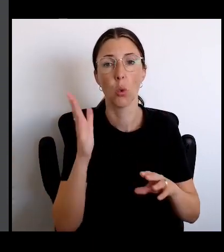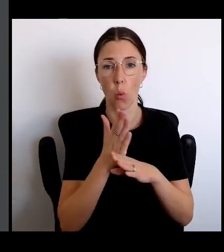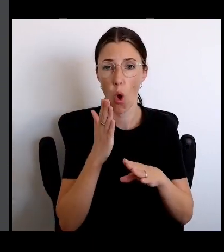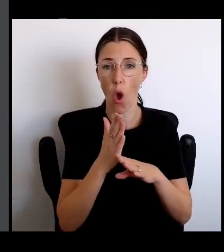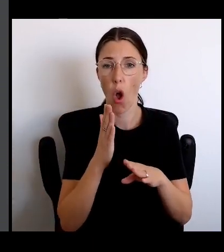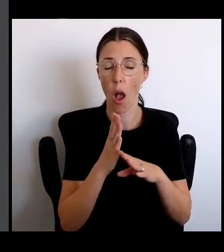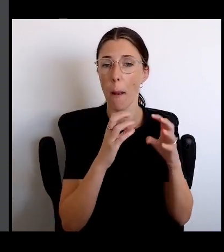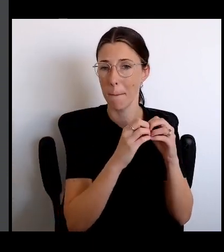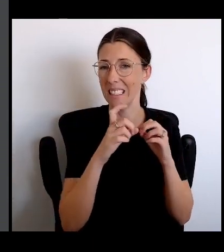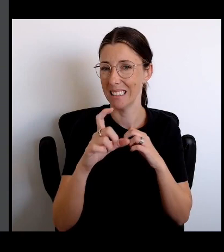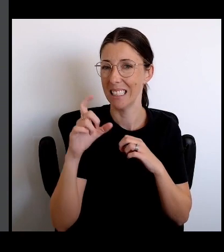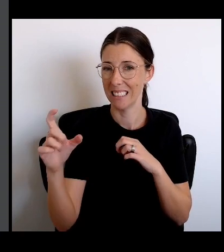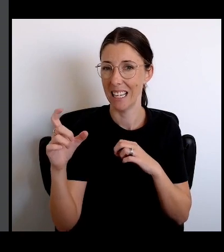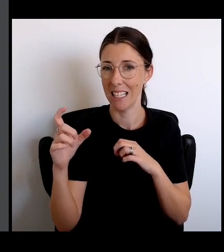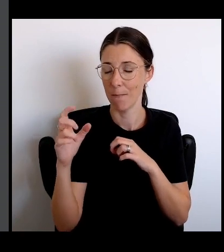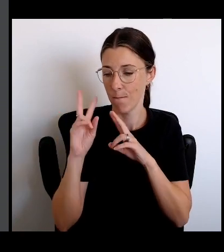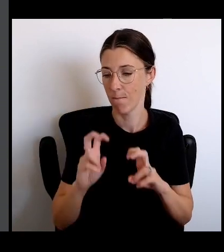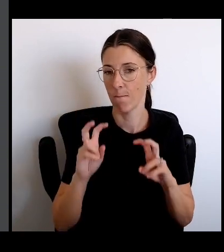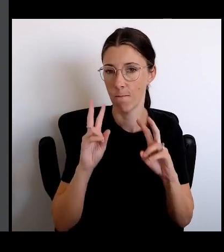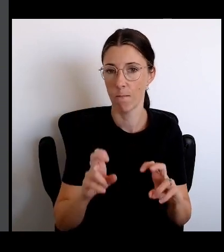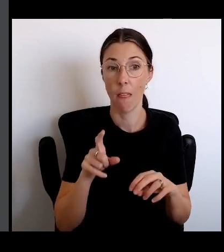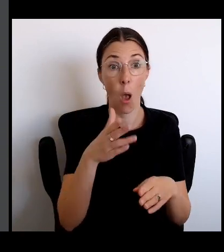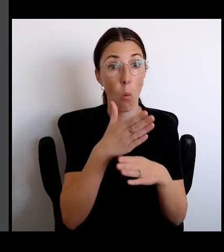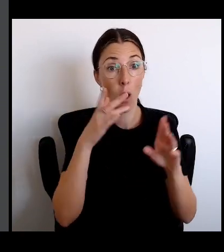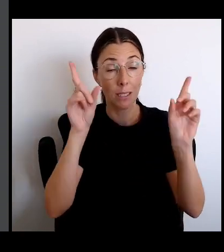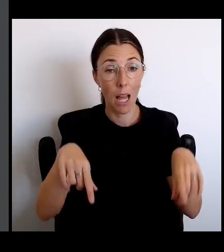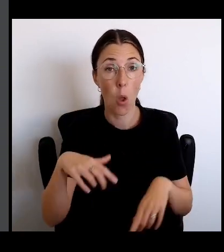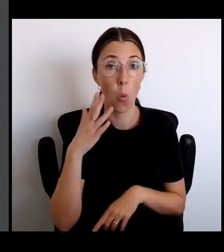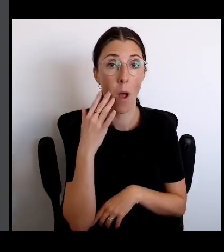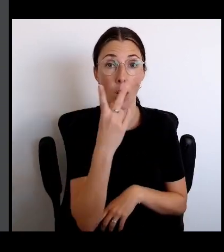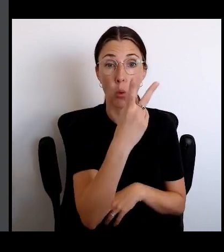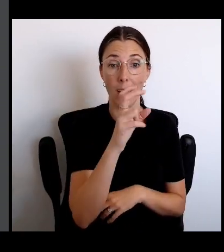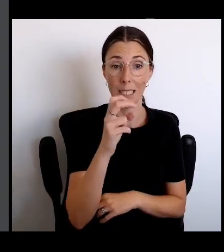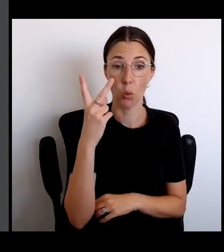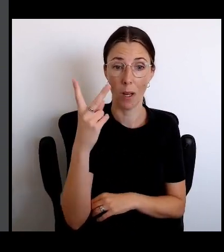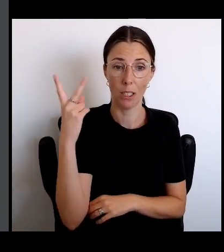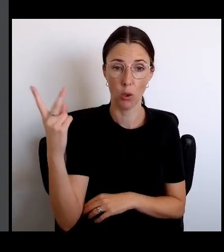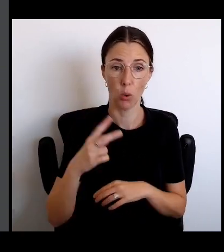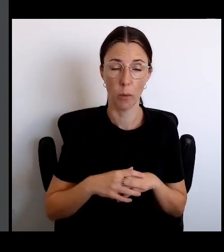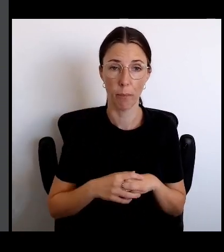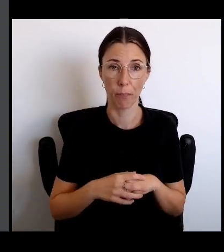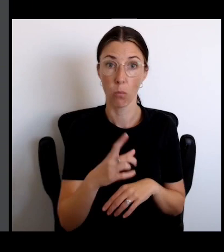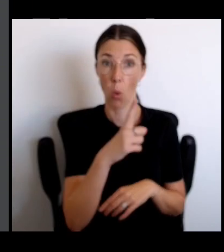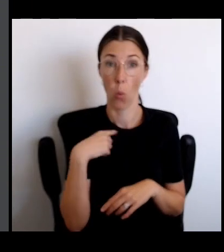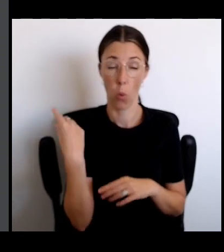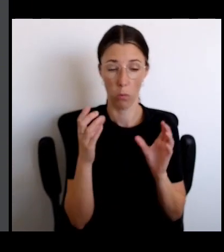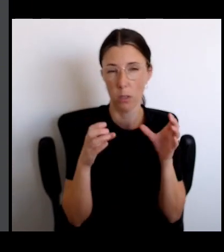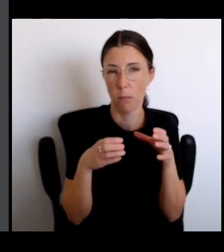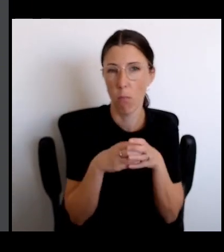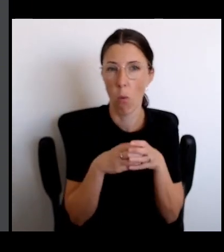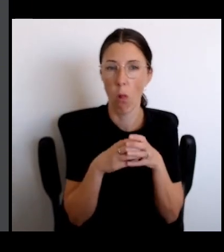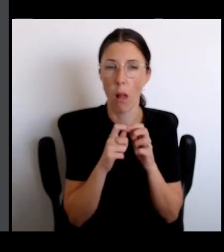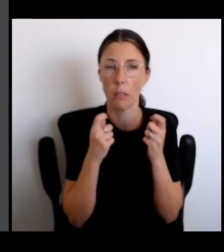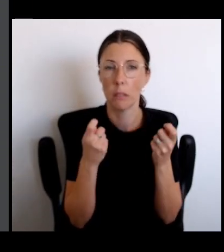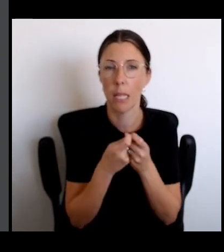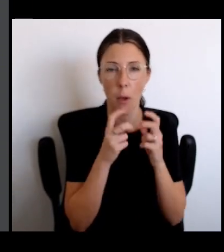undertaking. And that work began in 2022 when, as a small team of researchers and social